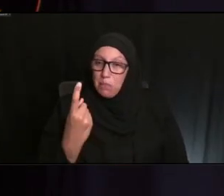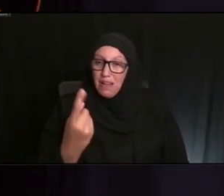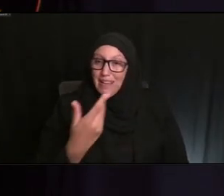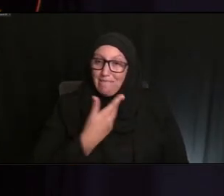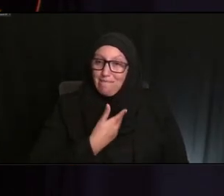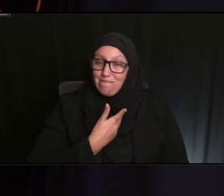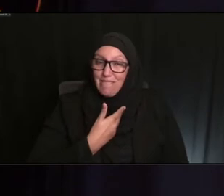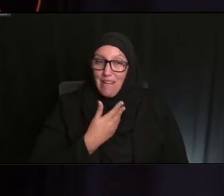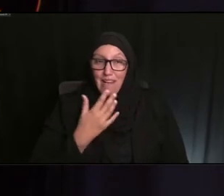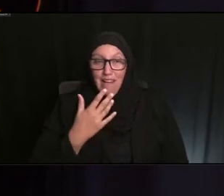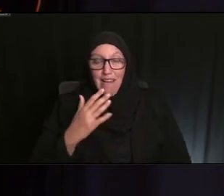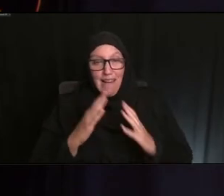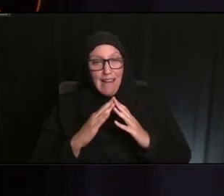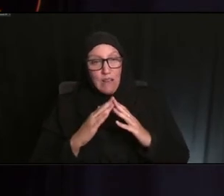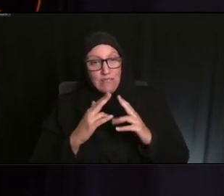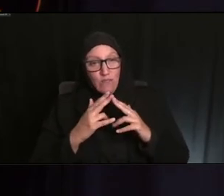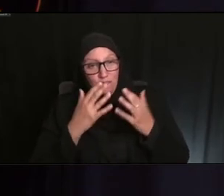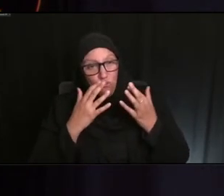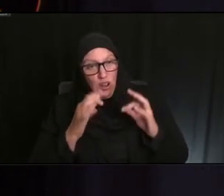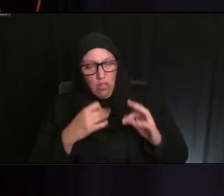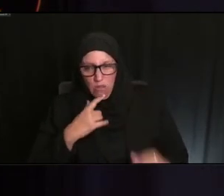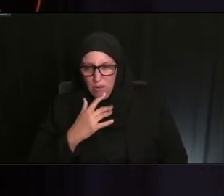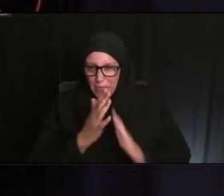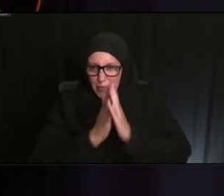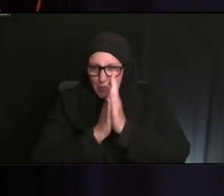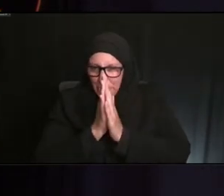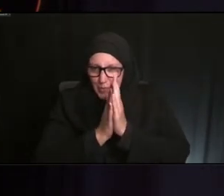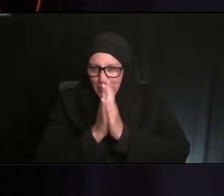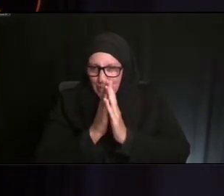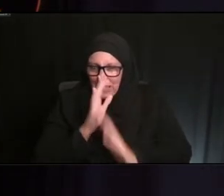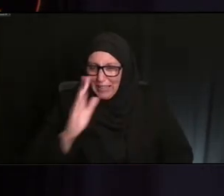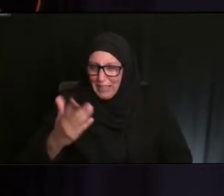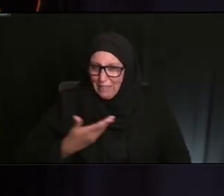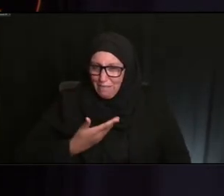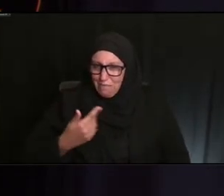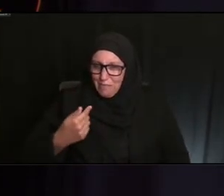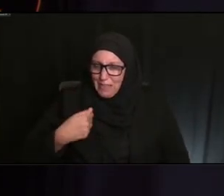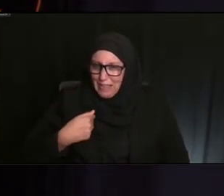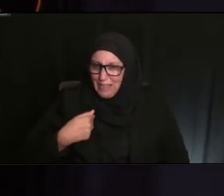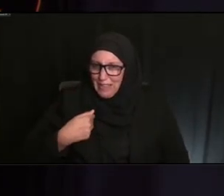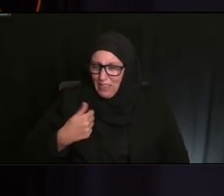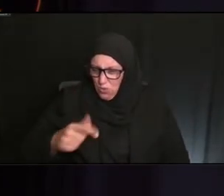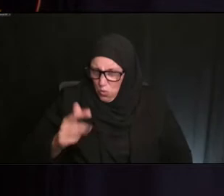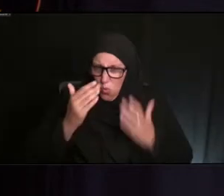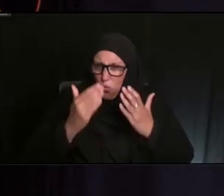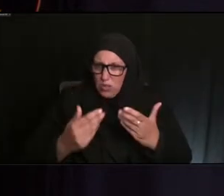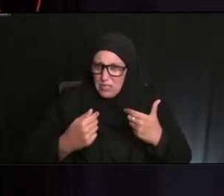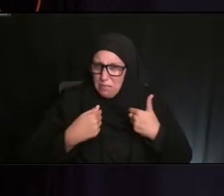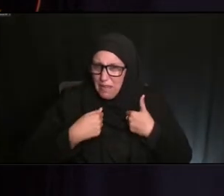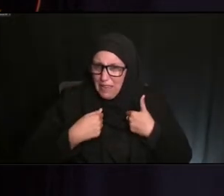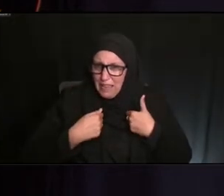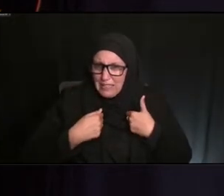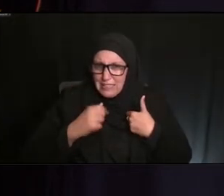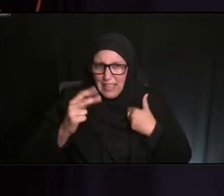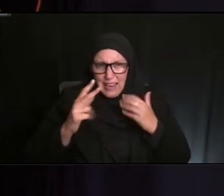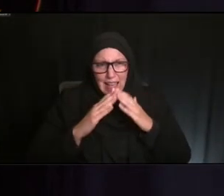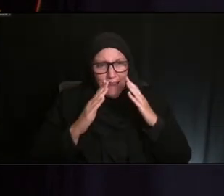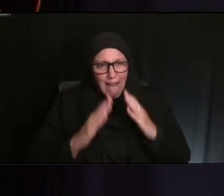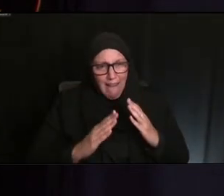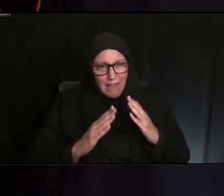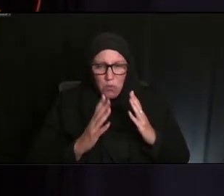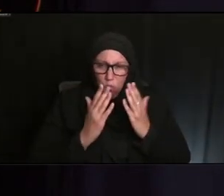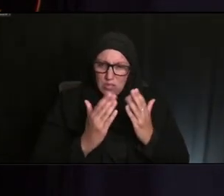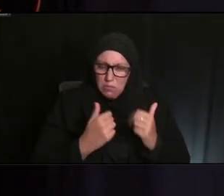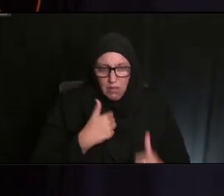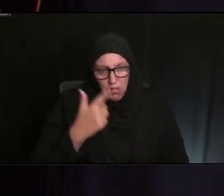I could make this guy worship me. I'd say, he's a second house, now I'm your God. Do my bidding. Like, seriously, where did these people come up with these